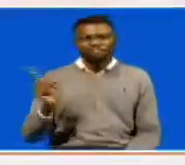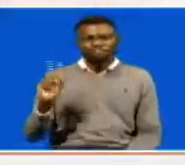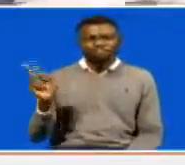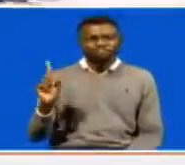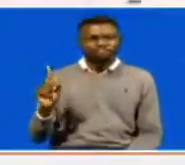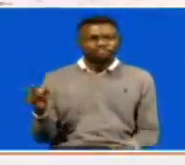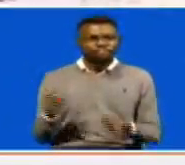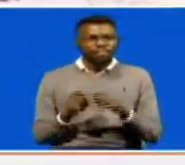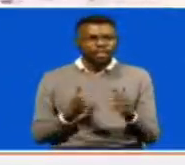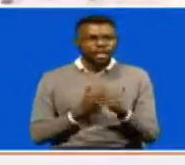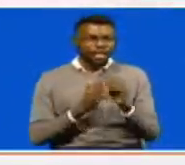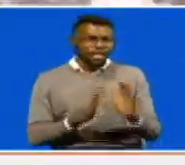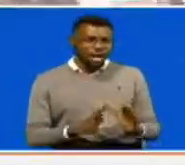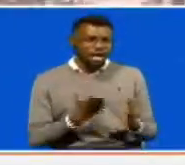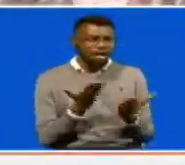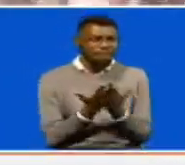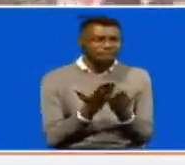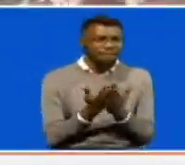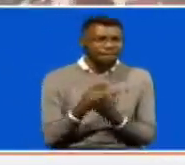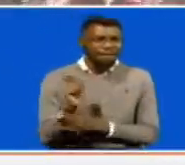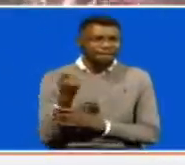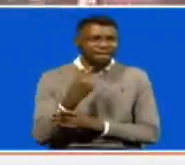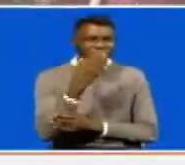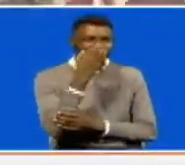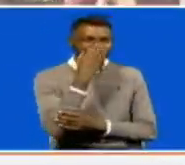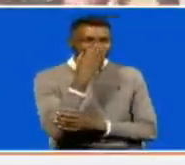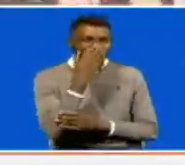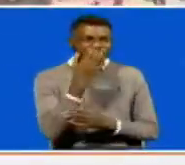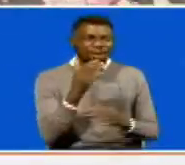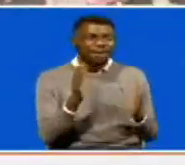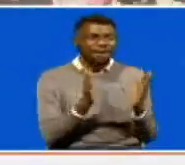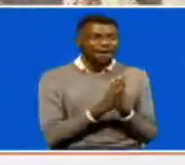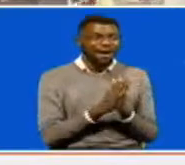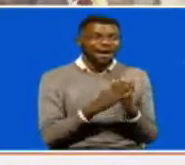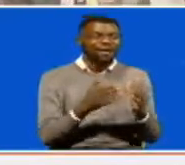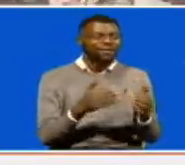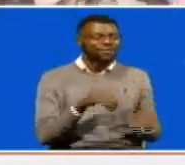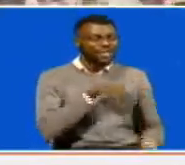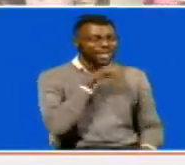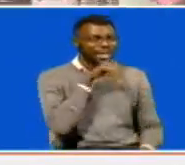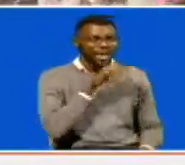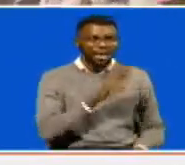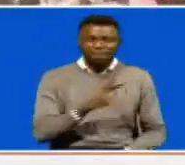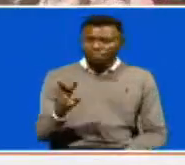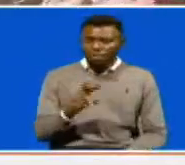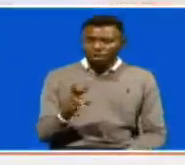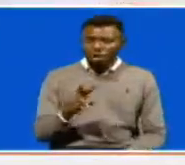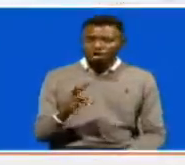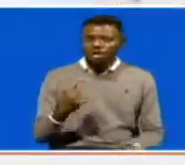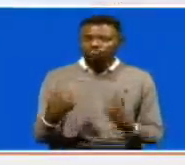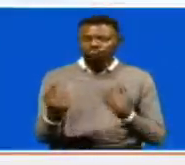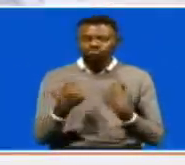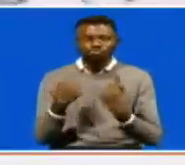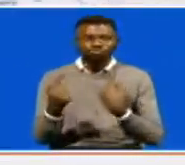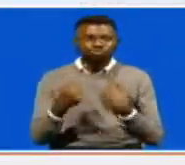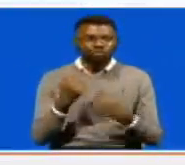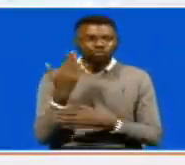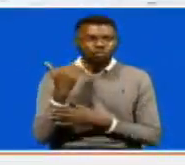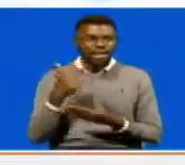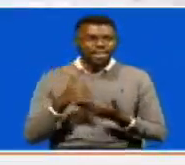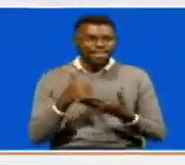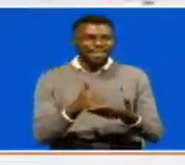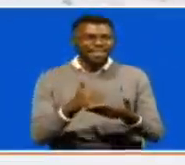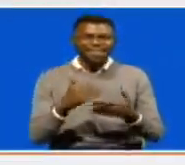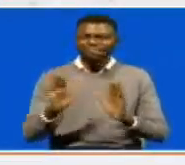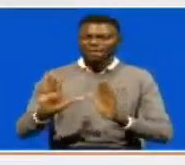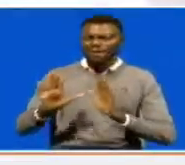the leaders also sent an appeal to President William Ruto and his rival Azimio leader Raila Odinga to hold dialogue to avert a